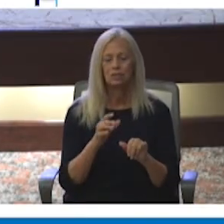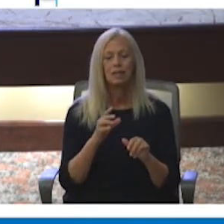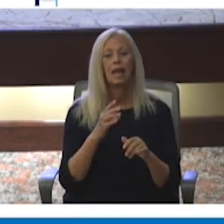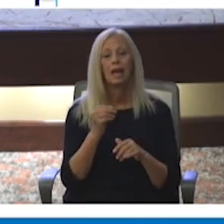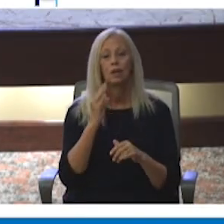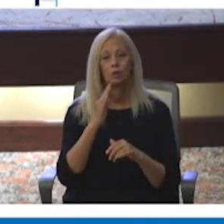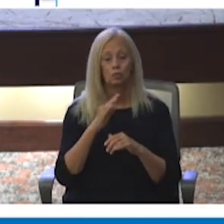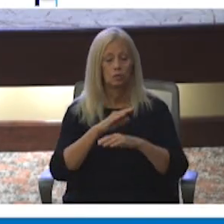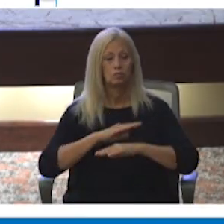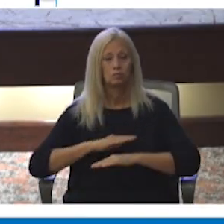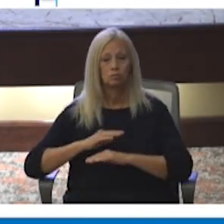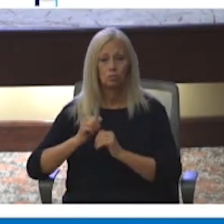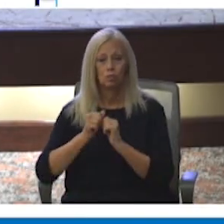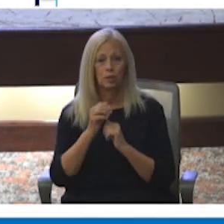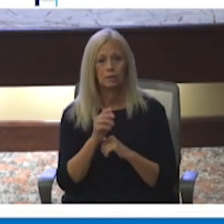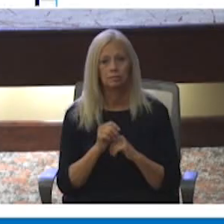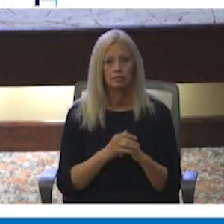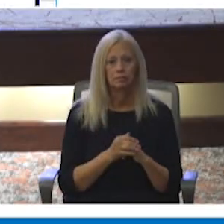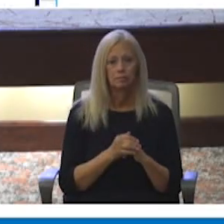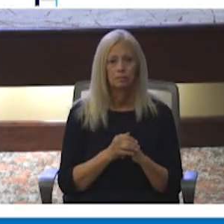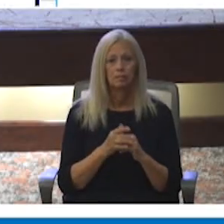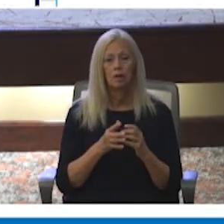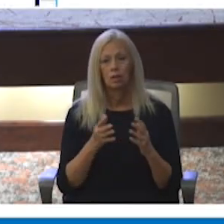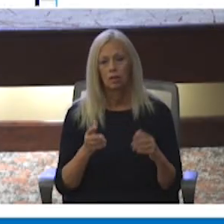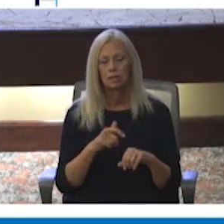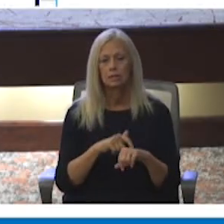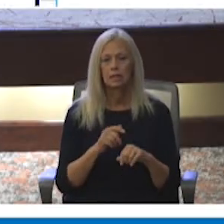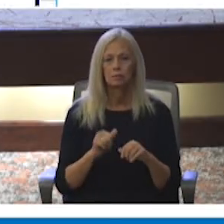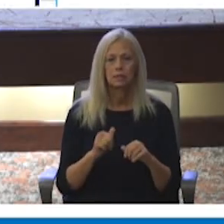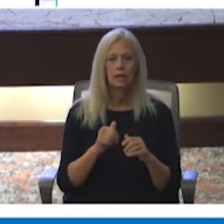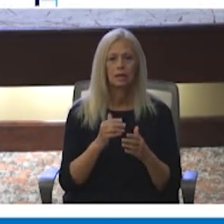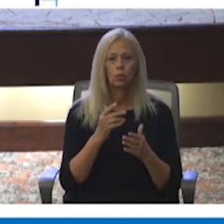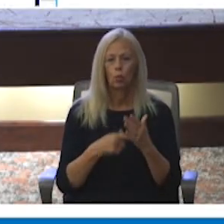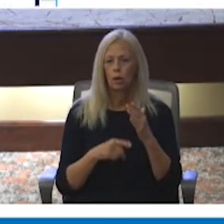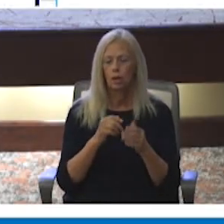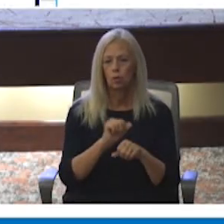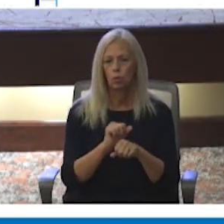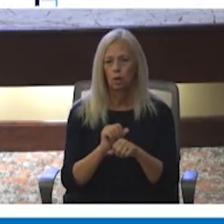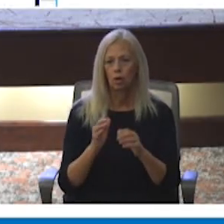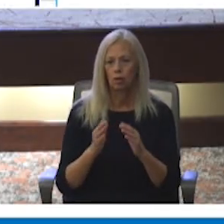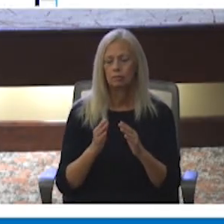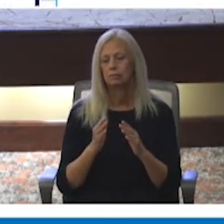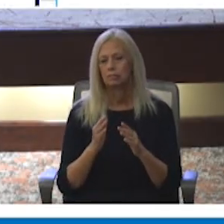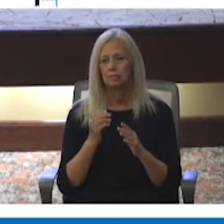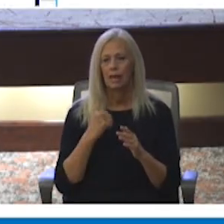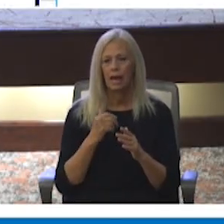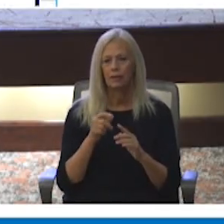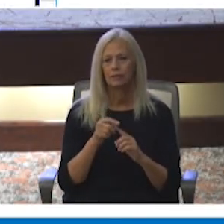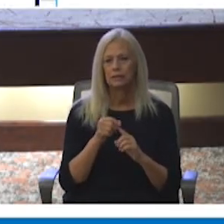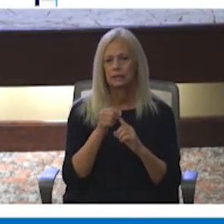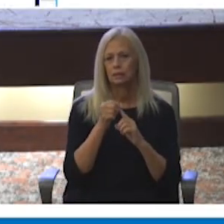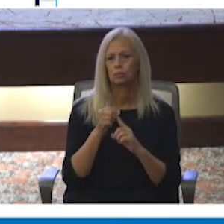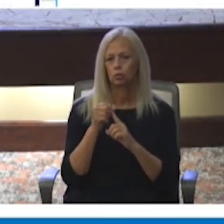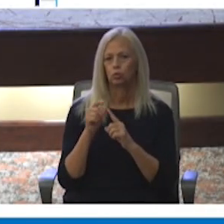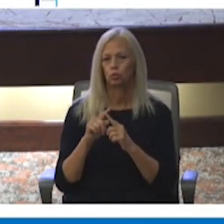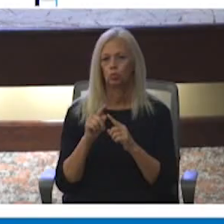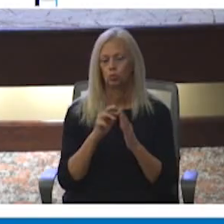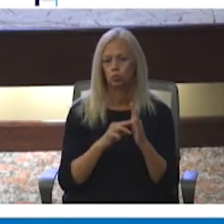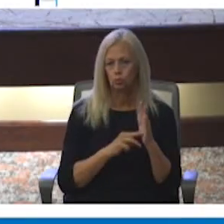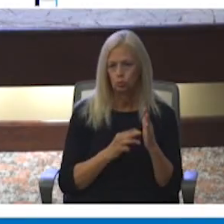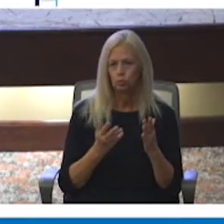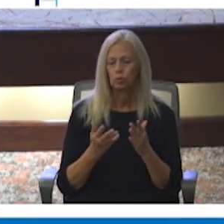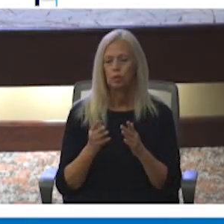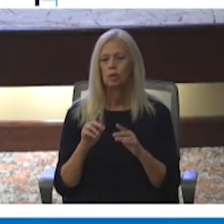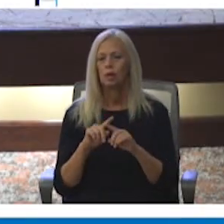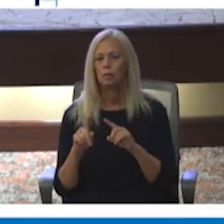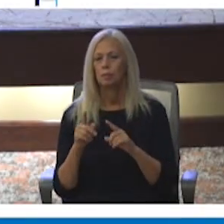with our projects. Oftentimes in the projects I work on, the city tries to carve out exceptions for itself. But in this case, the city is saying, no, we're going to